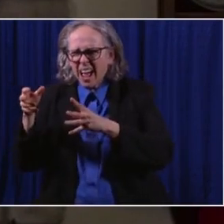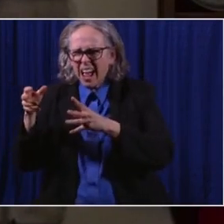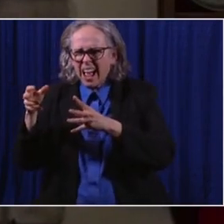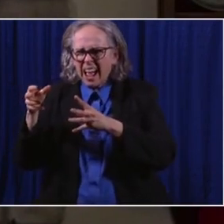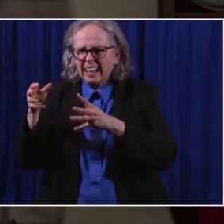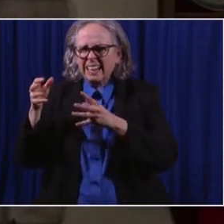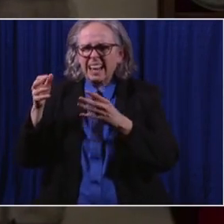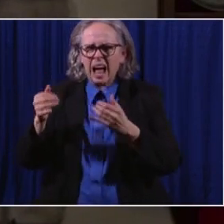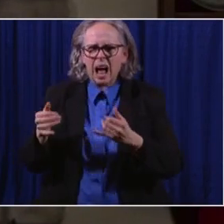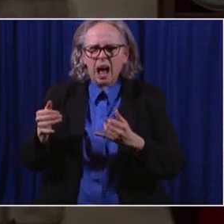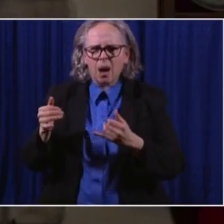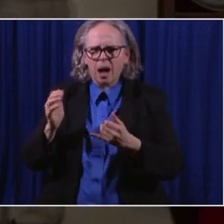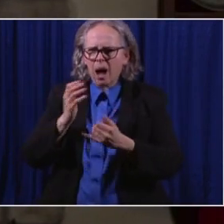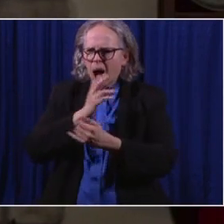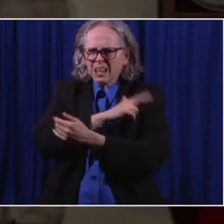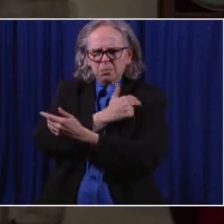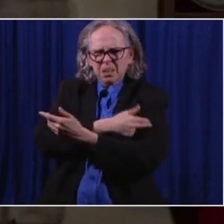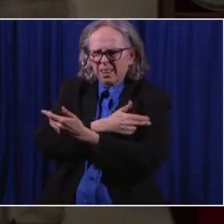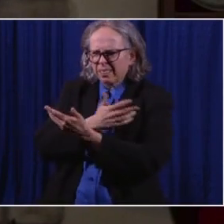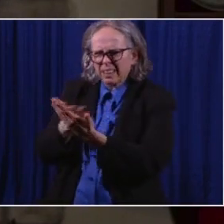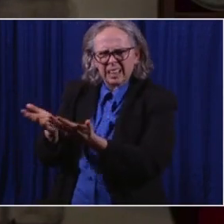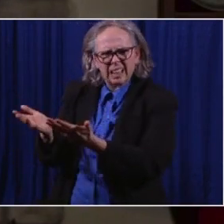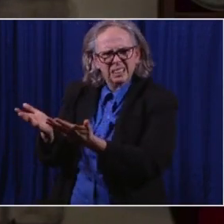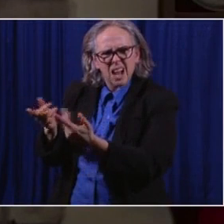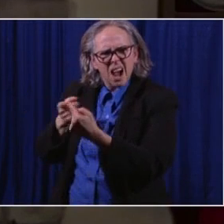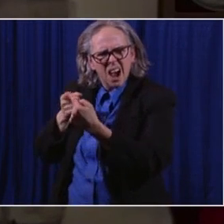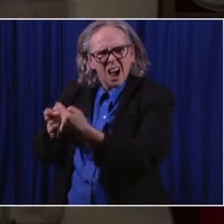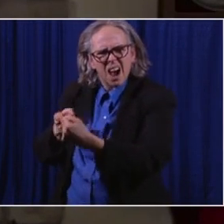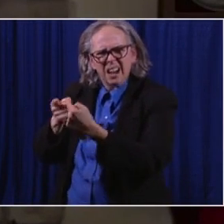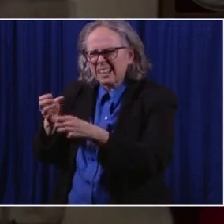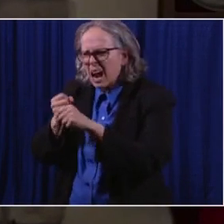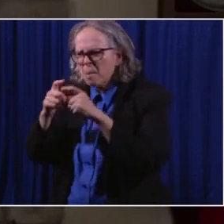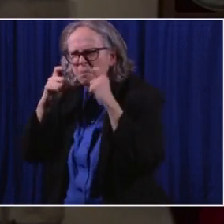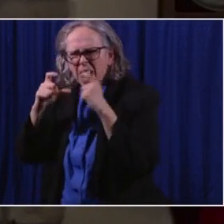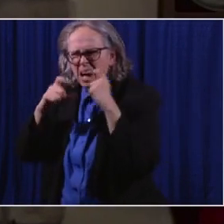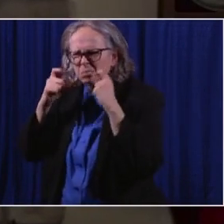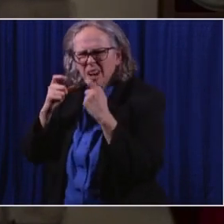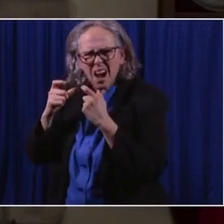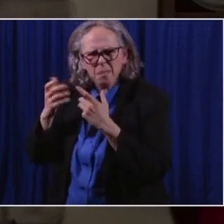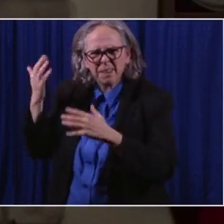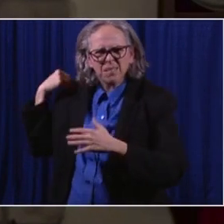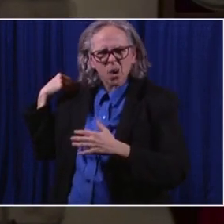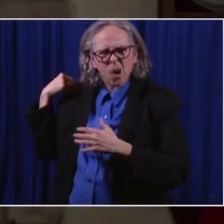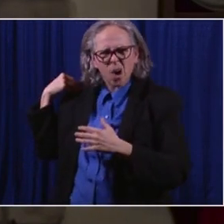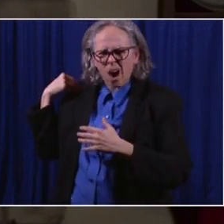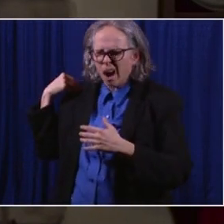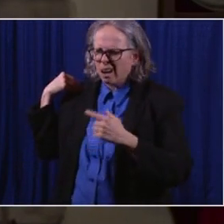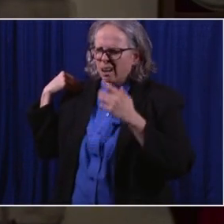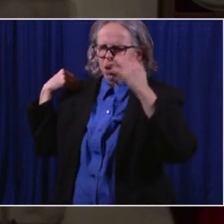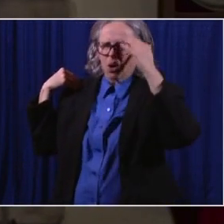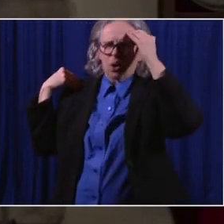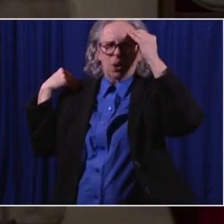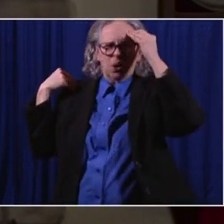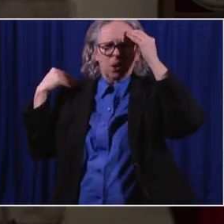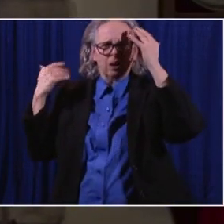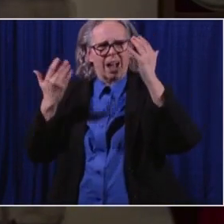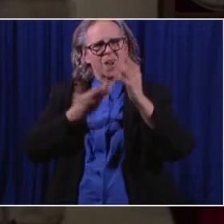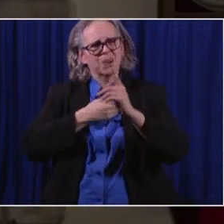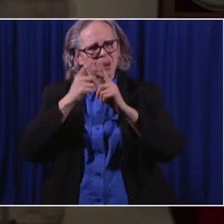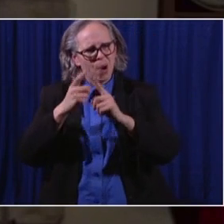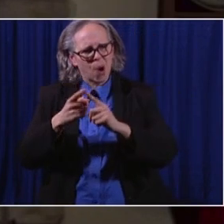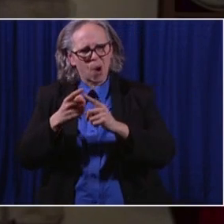getting masks early on in this pandemic. And to be able to make these masks in Ohio is a very, very exciting